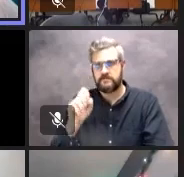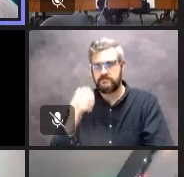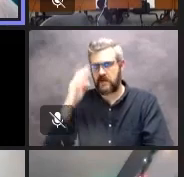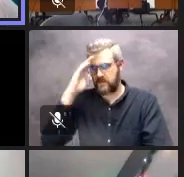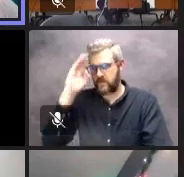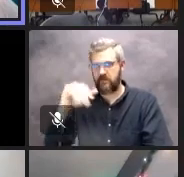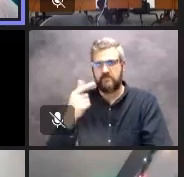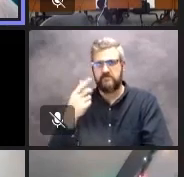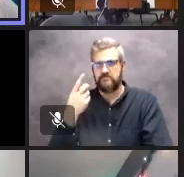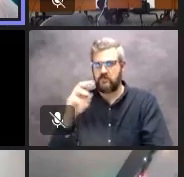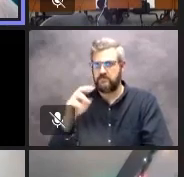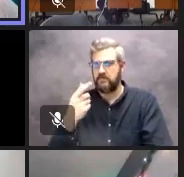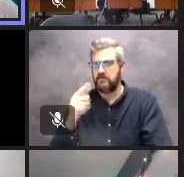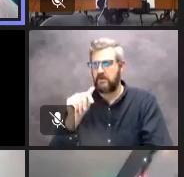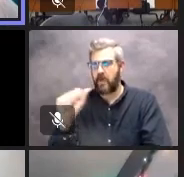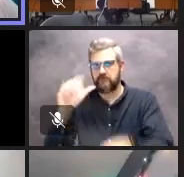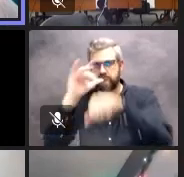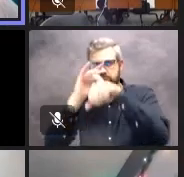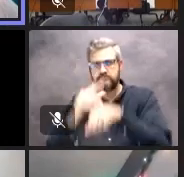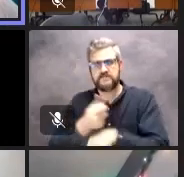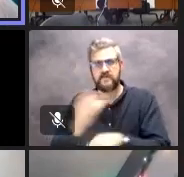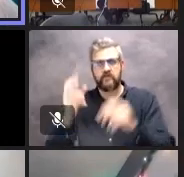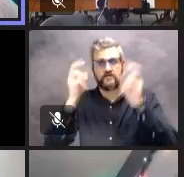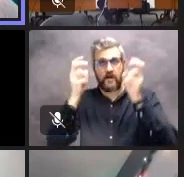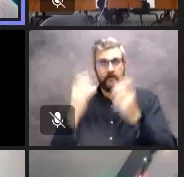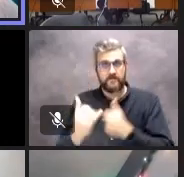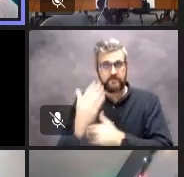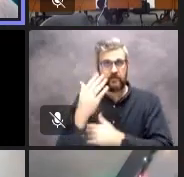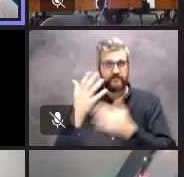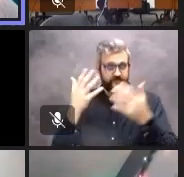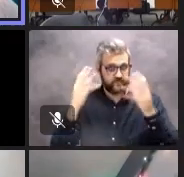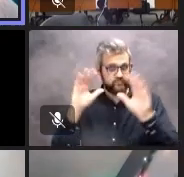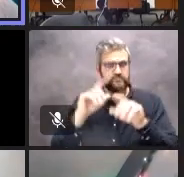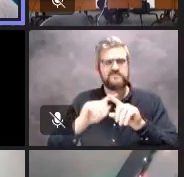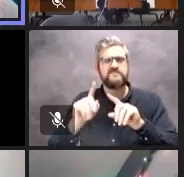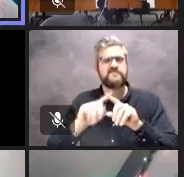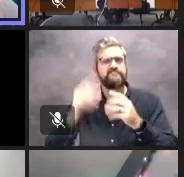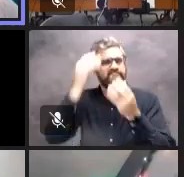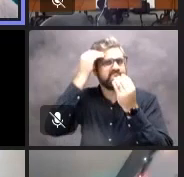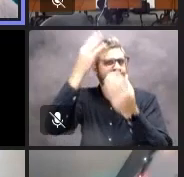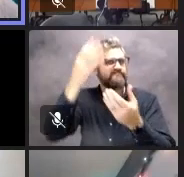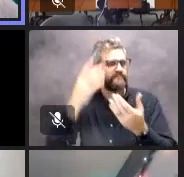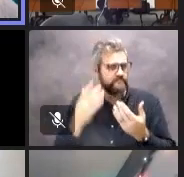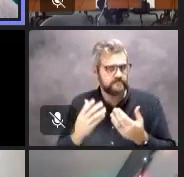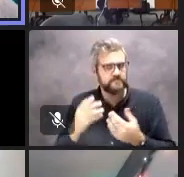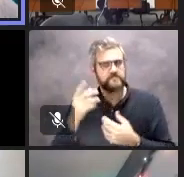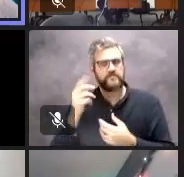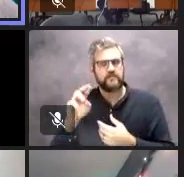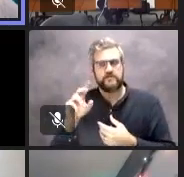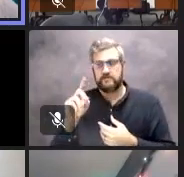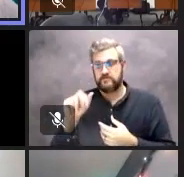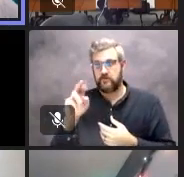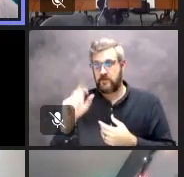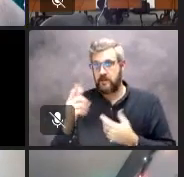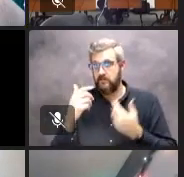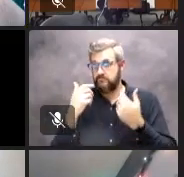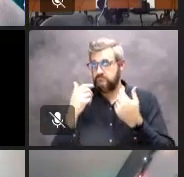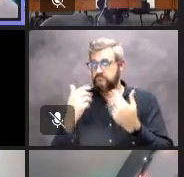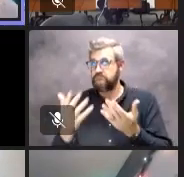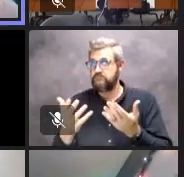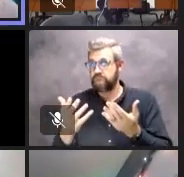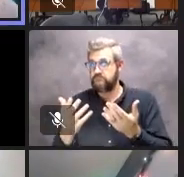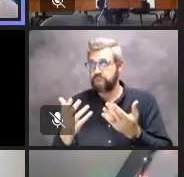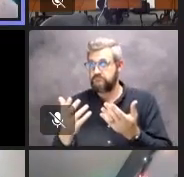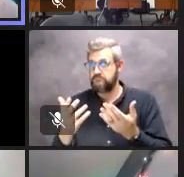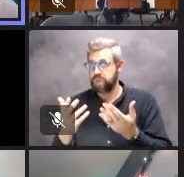Glass touched on several of those topics this morning, different updates about that, but Dr. Darnell, well,